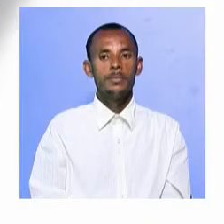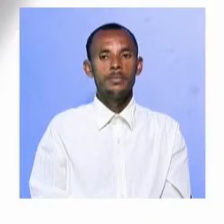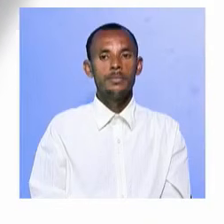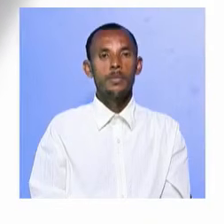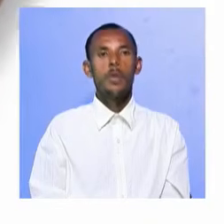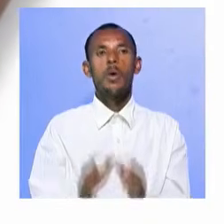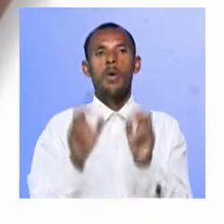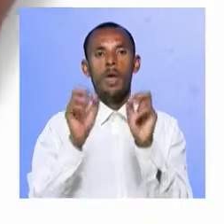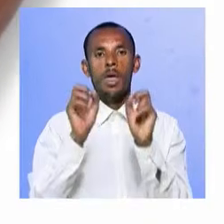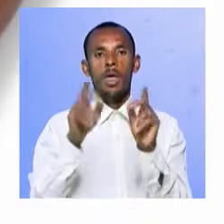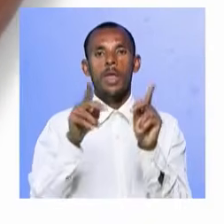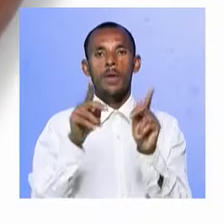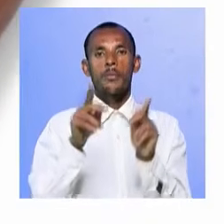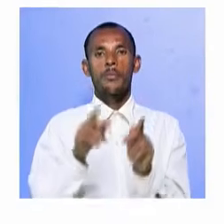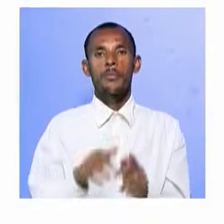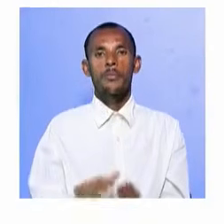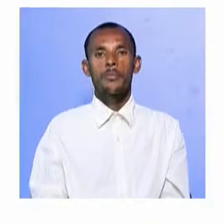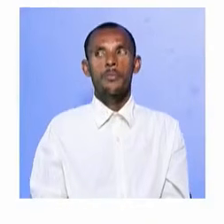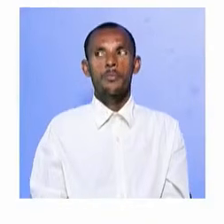Okay,